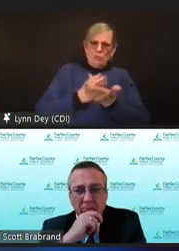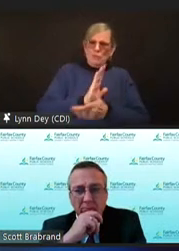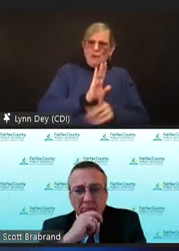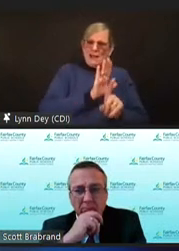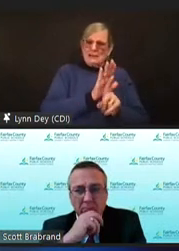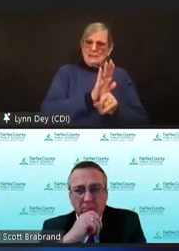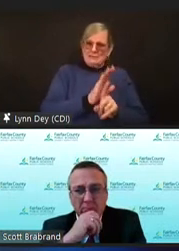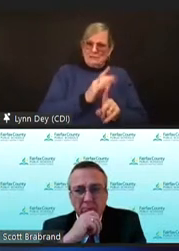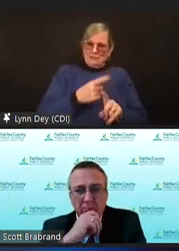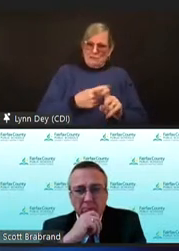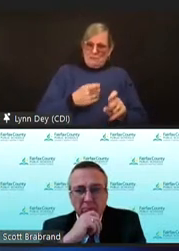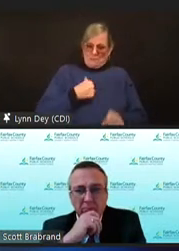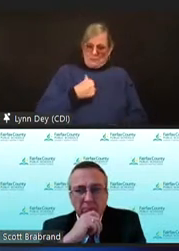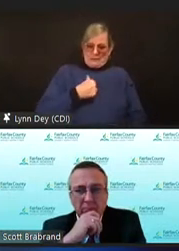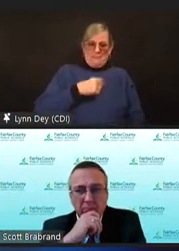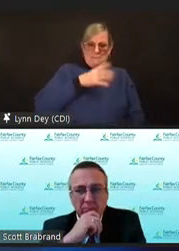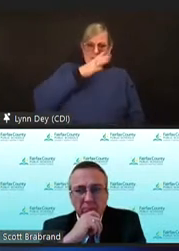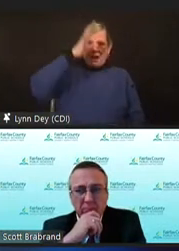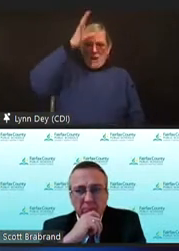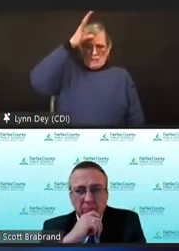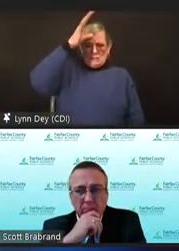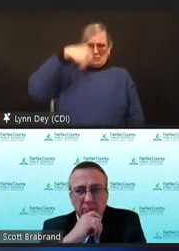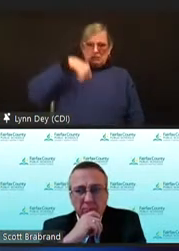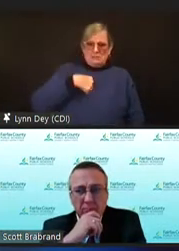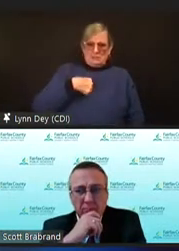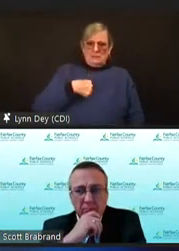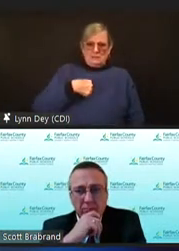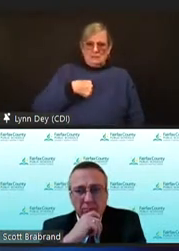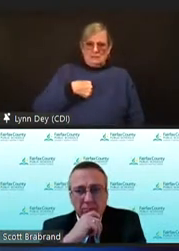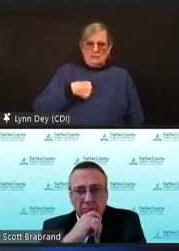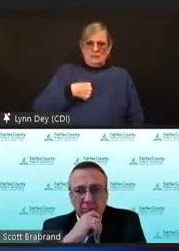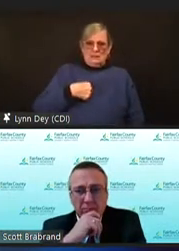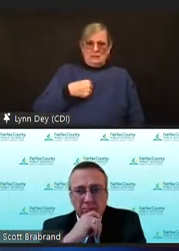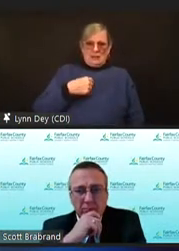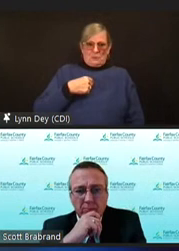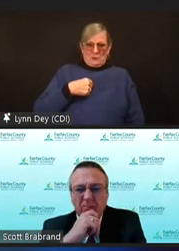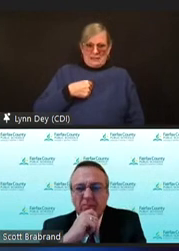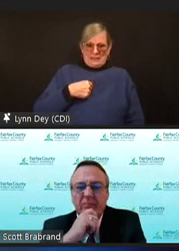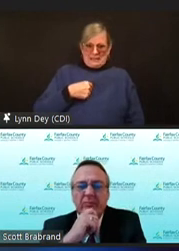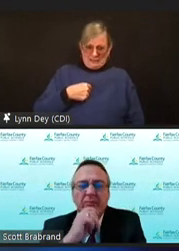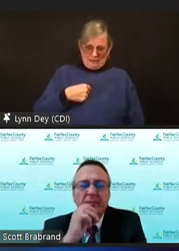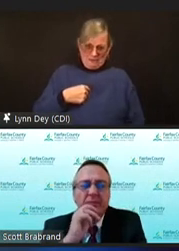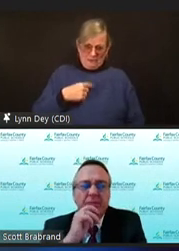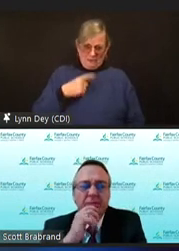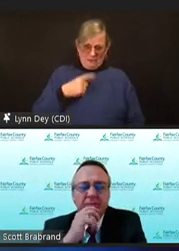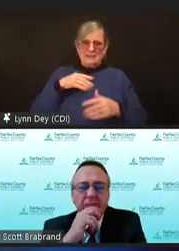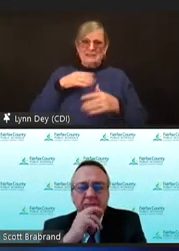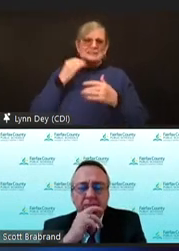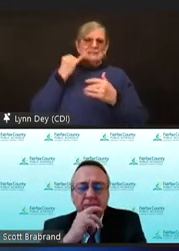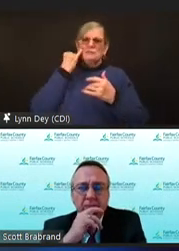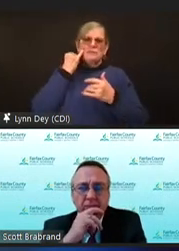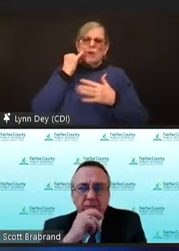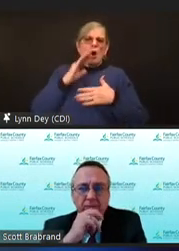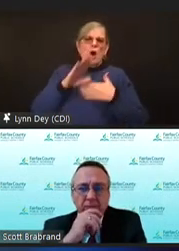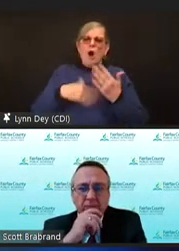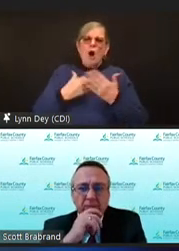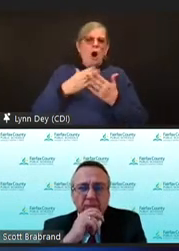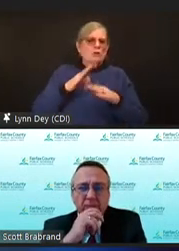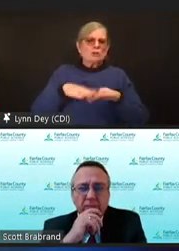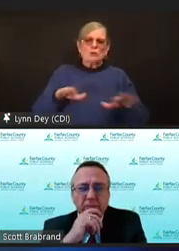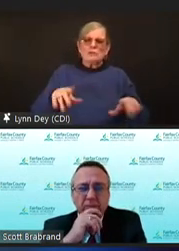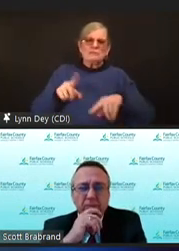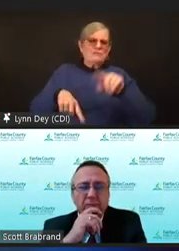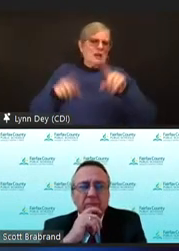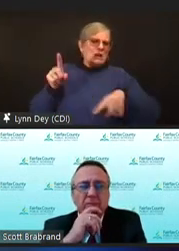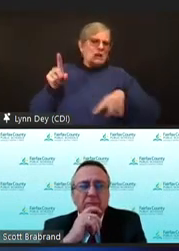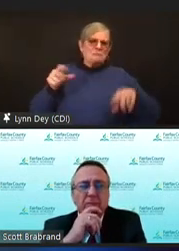parents, whether this is something that's going to benefit our kids or not. Not every kid is the same. If you have kids, and you understand what I'm